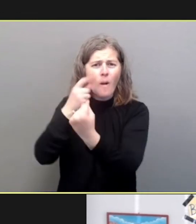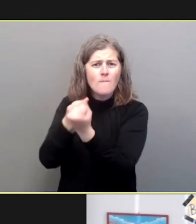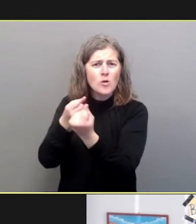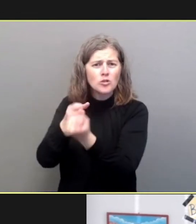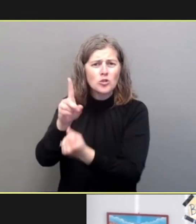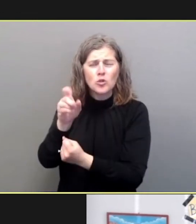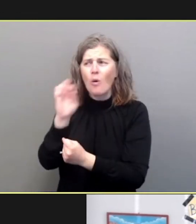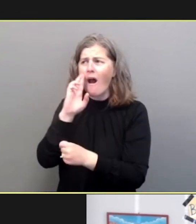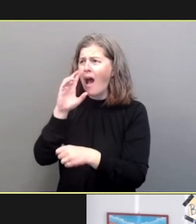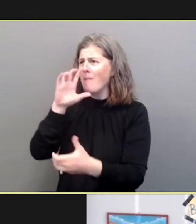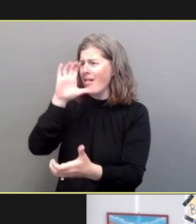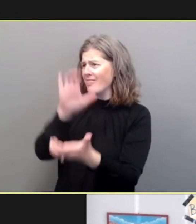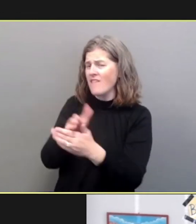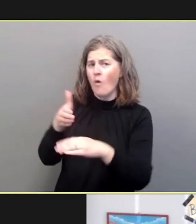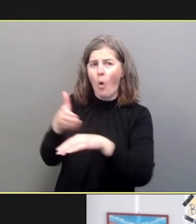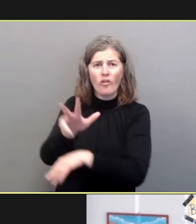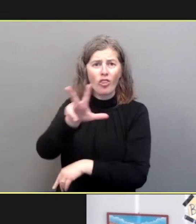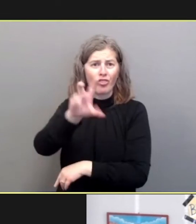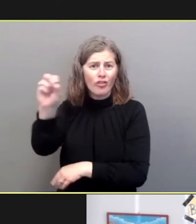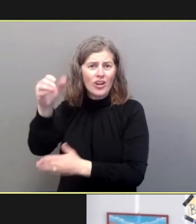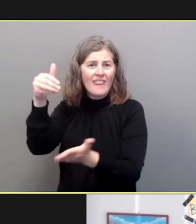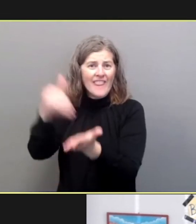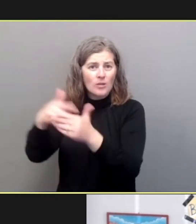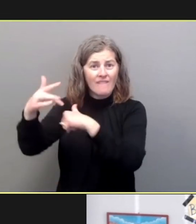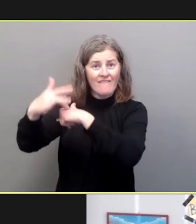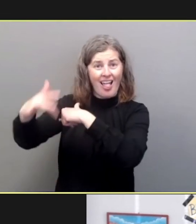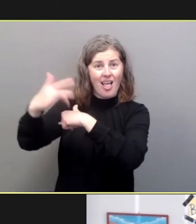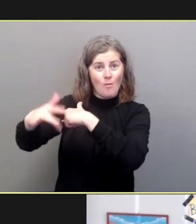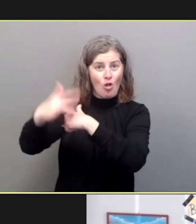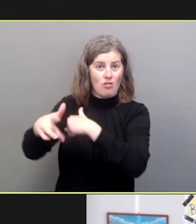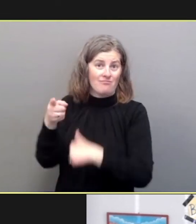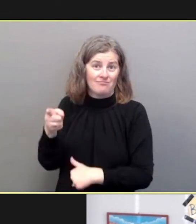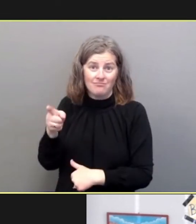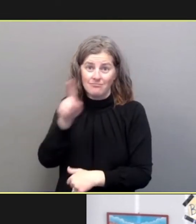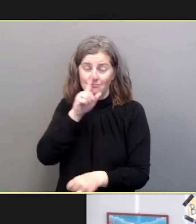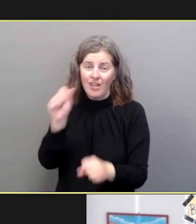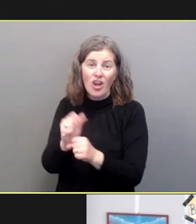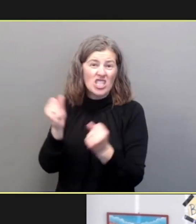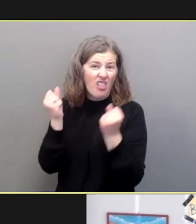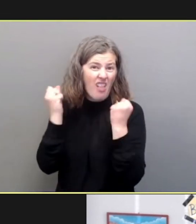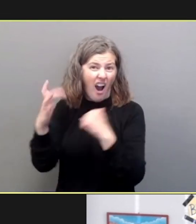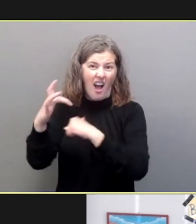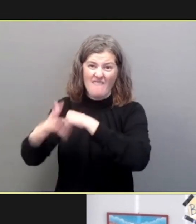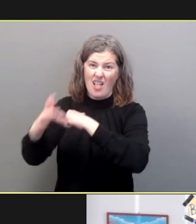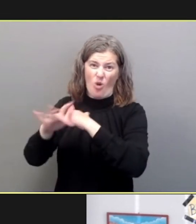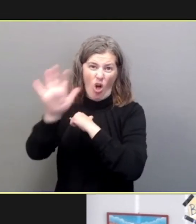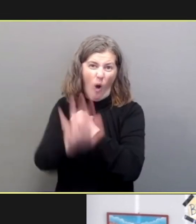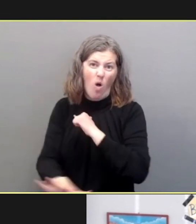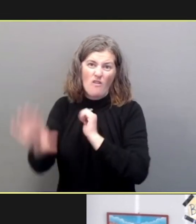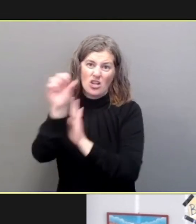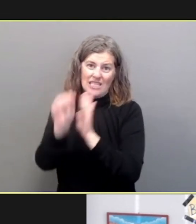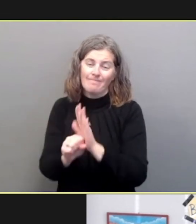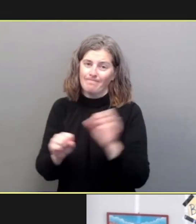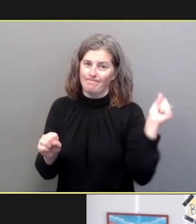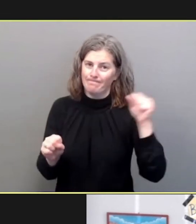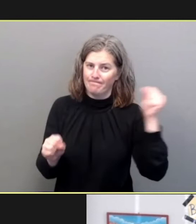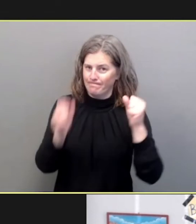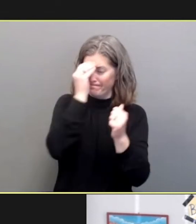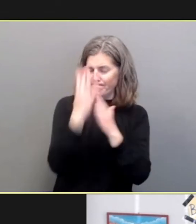believe, over 30,000 slots available. So there's a lot of slots throughout the state. Yeah,